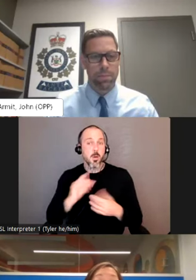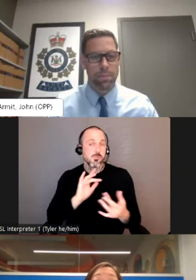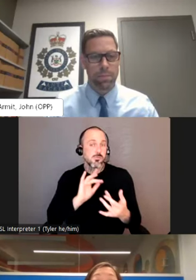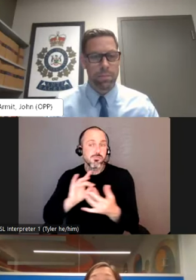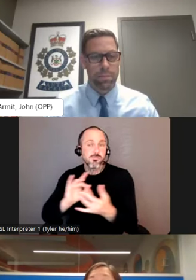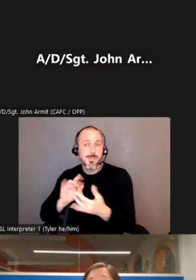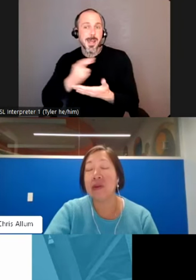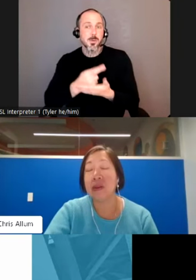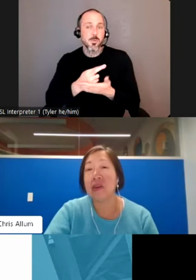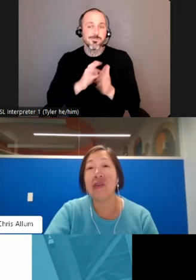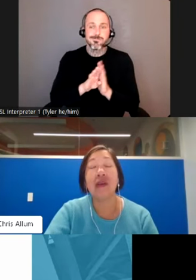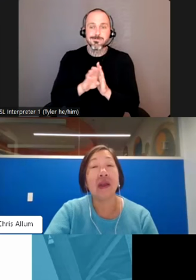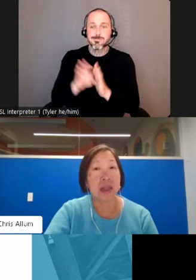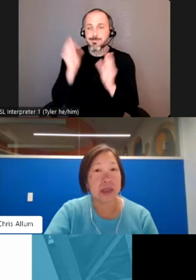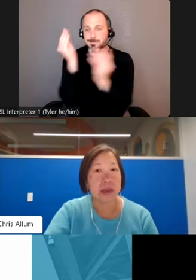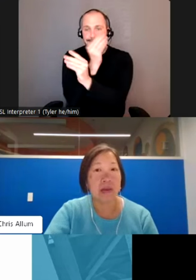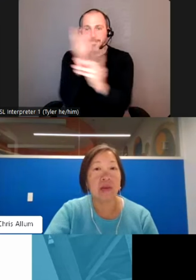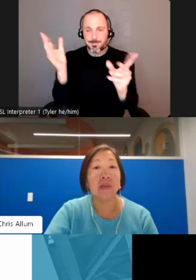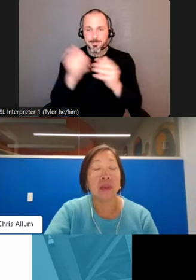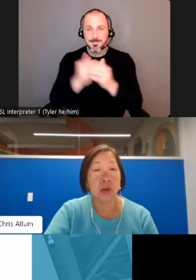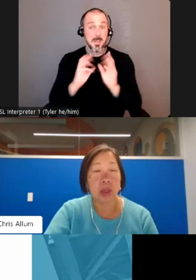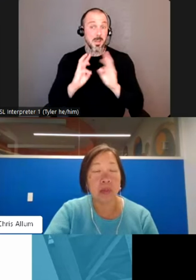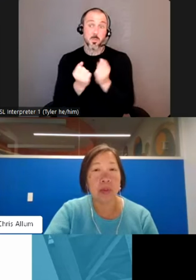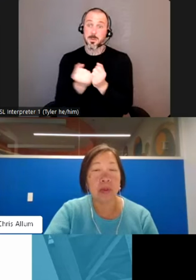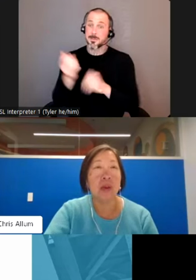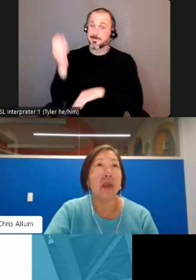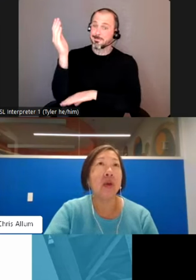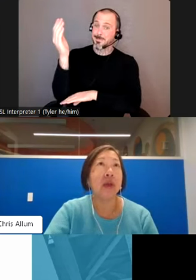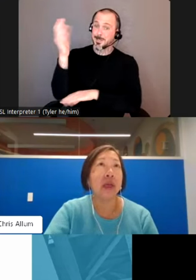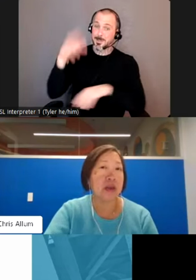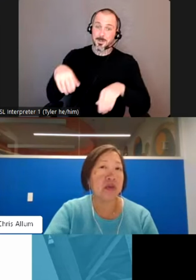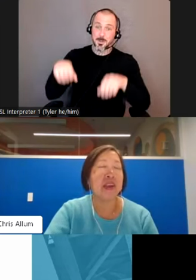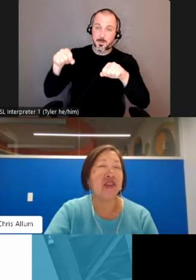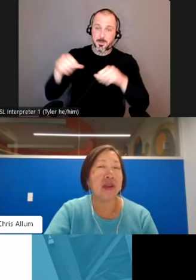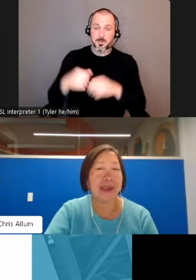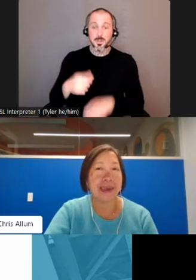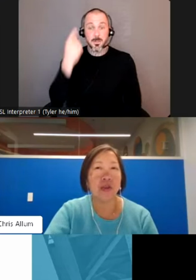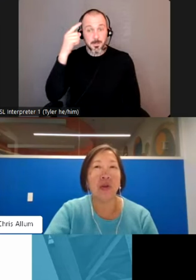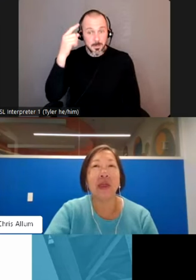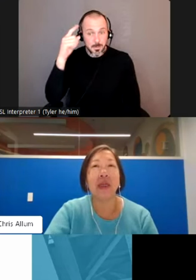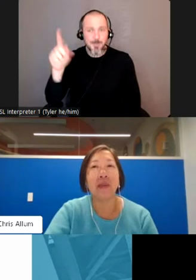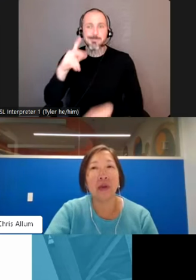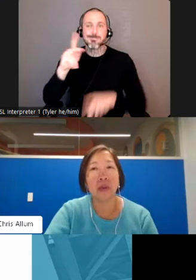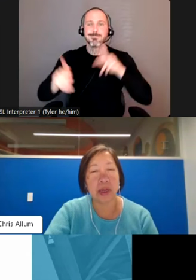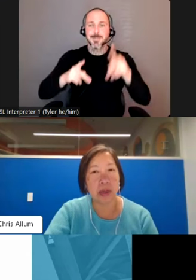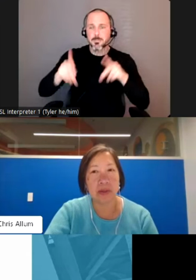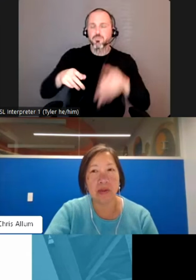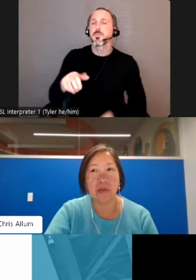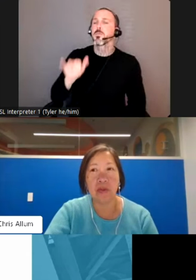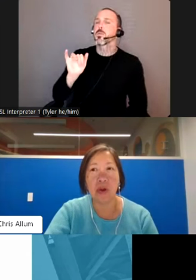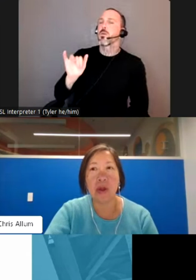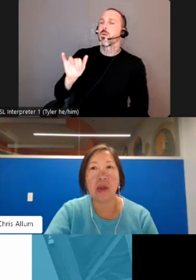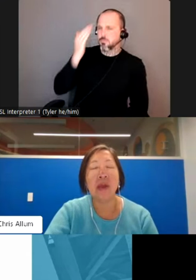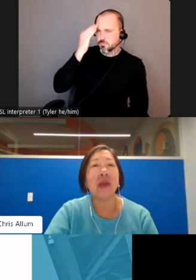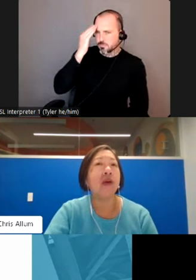resources and we deliver presentations like these to help people, get the information they need so that they can better protect themselves